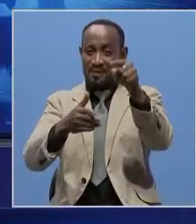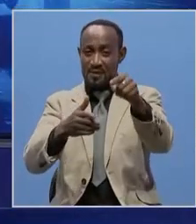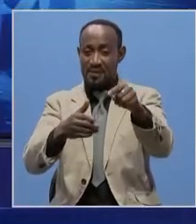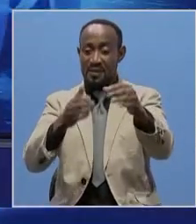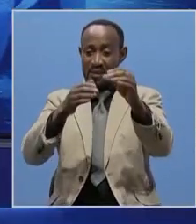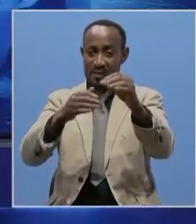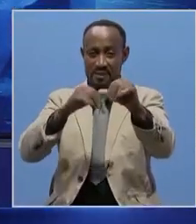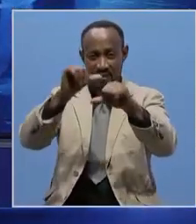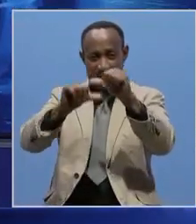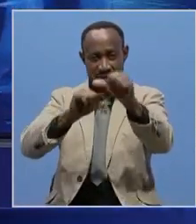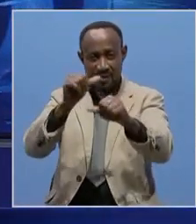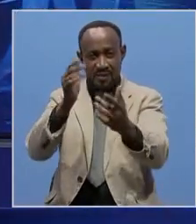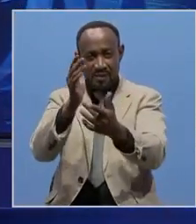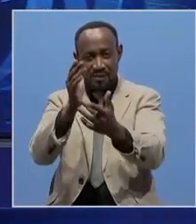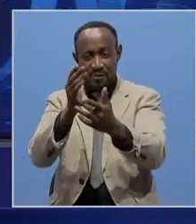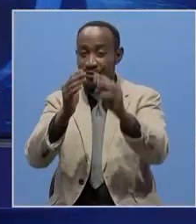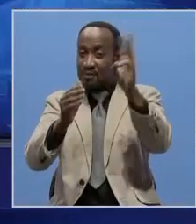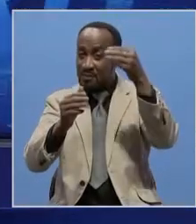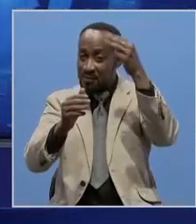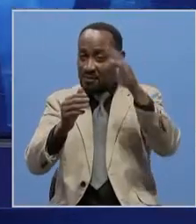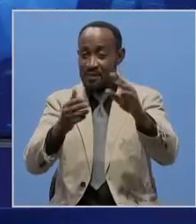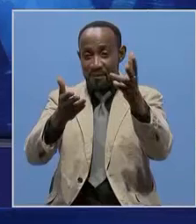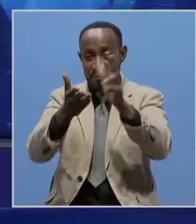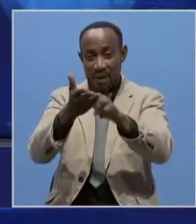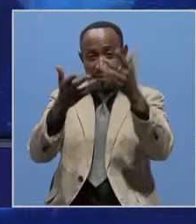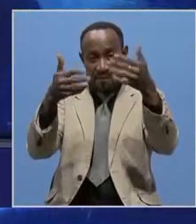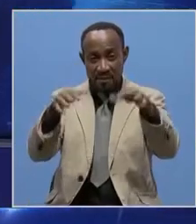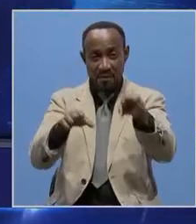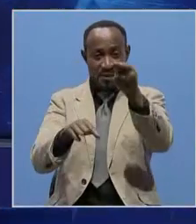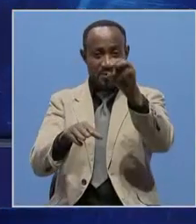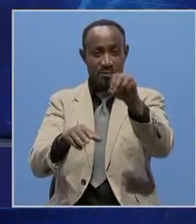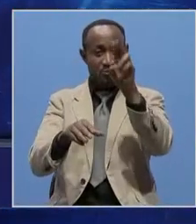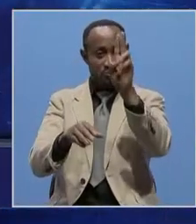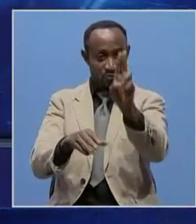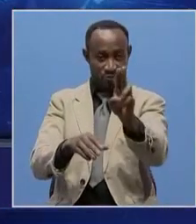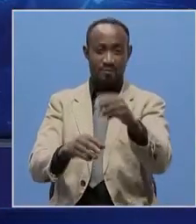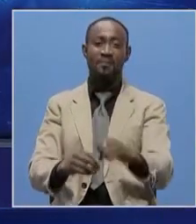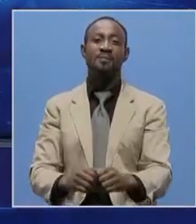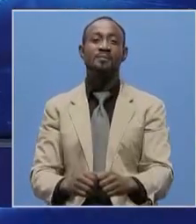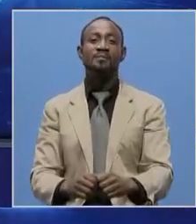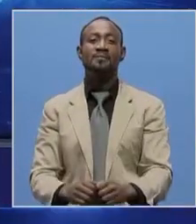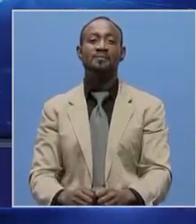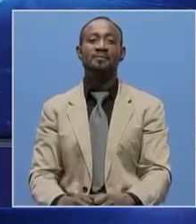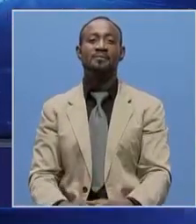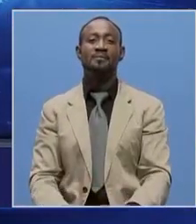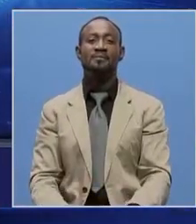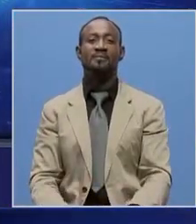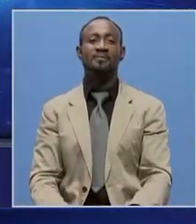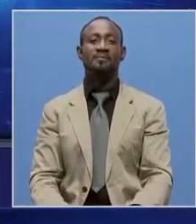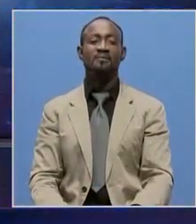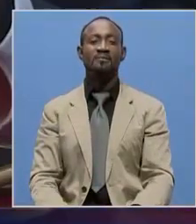FELIX MUTATI says the MOU will see the digitizing of ZAMPOST operations. Brian Mwale reports.